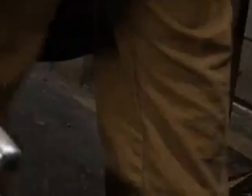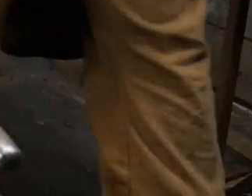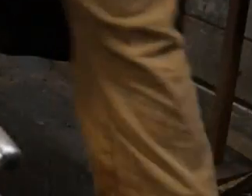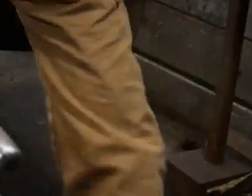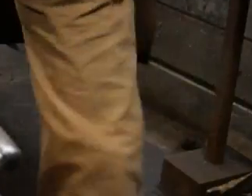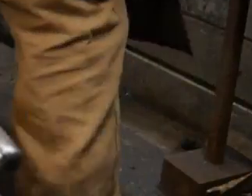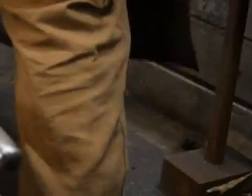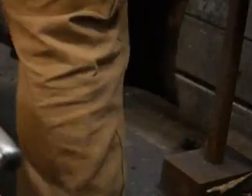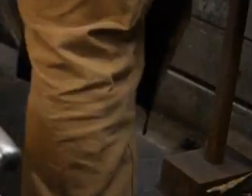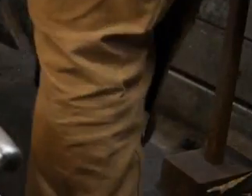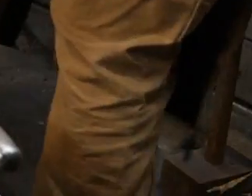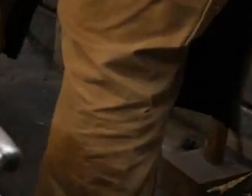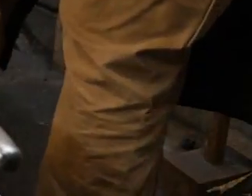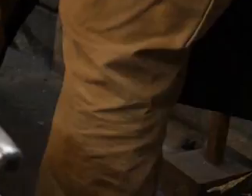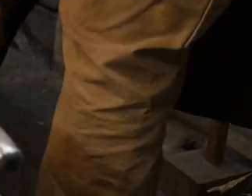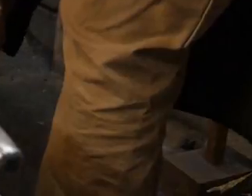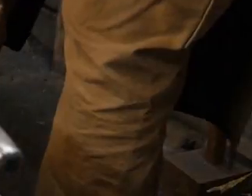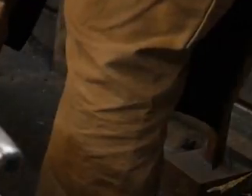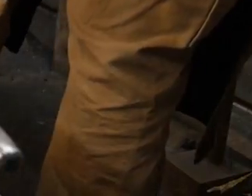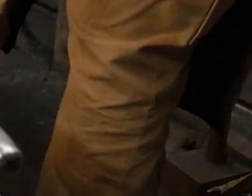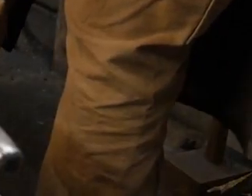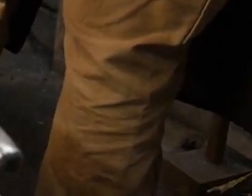Give them that history, Manga.